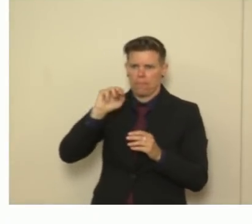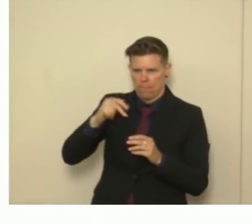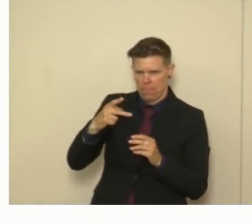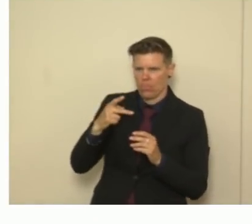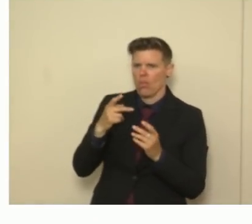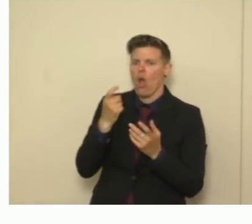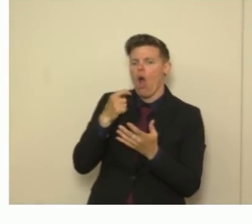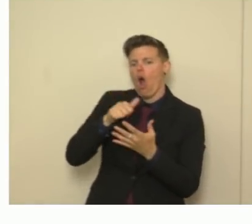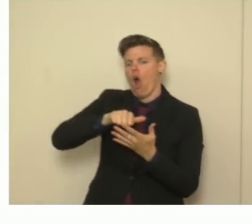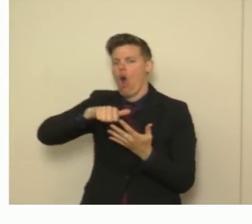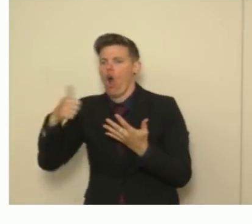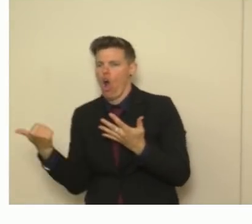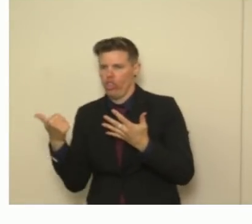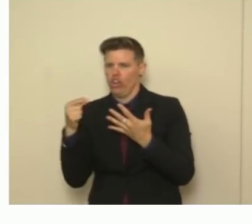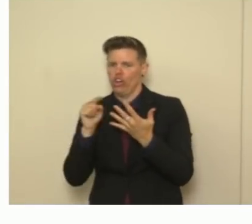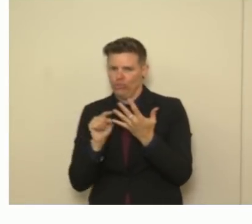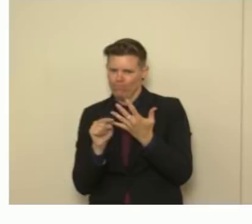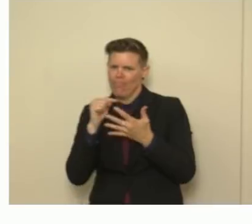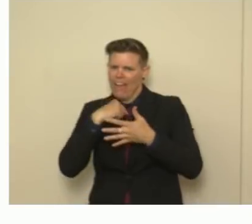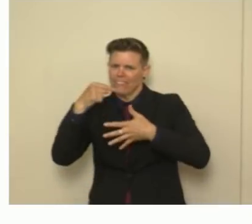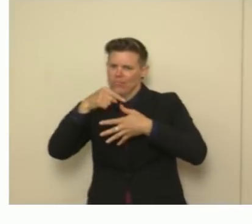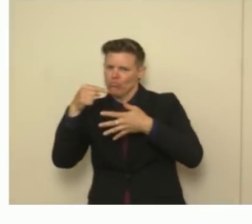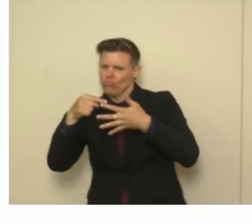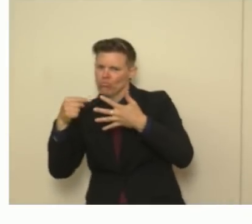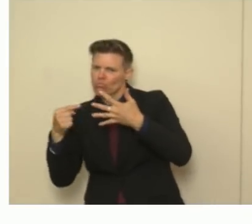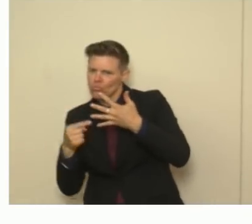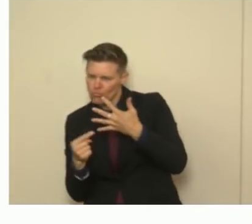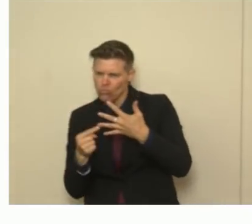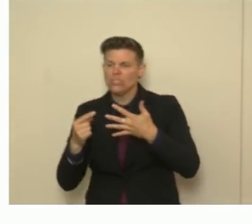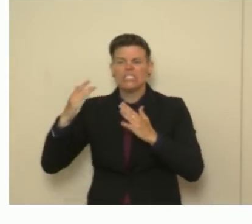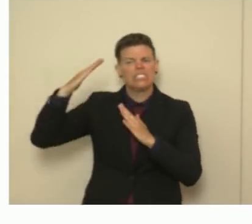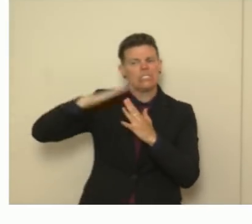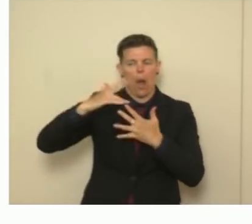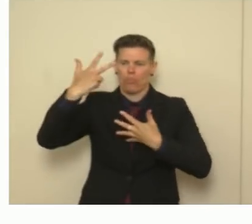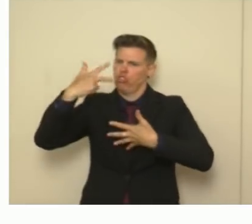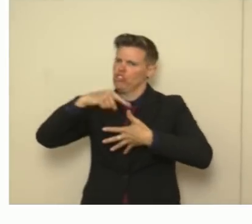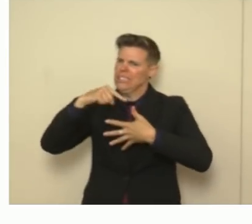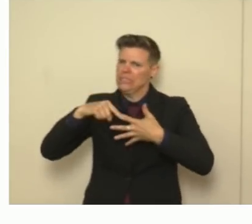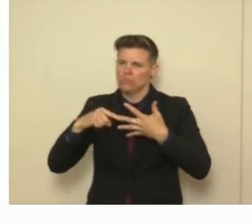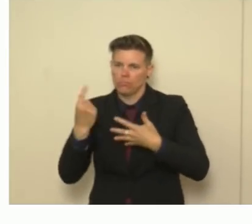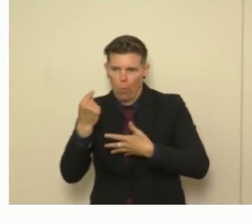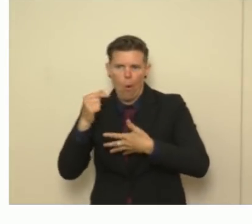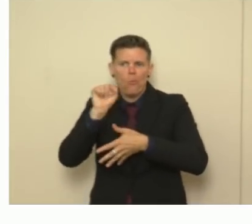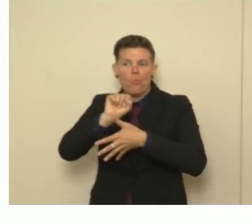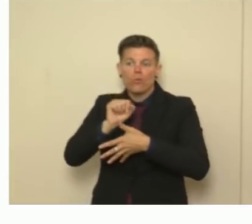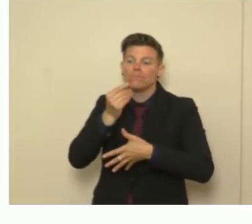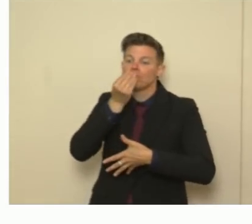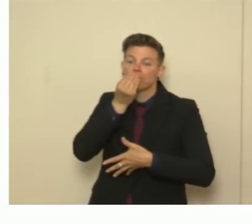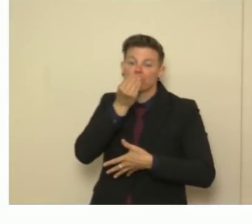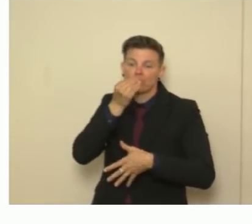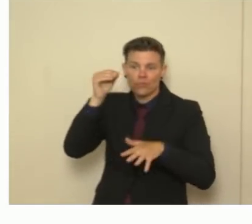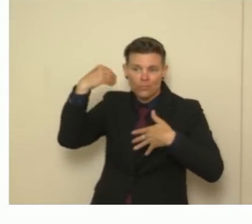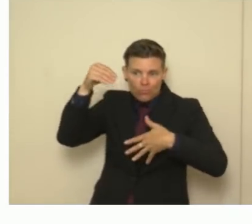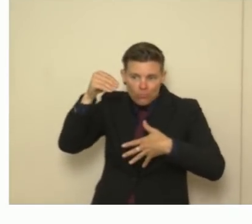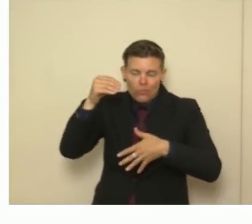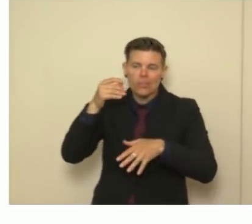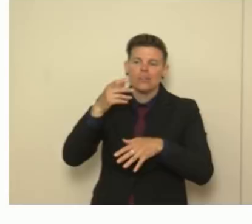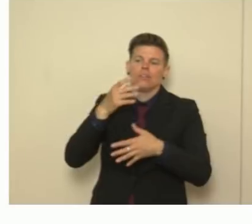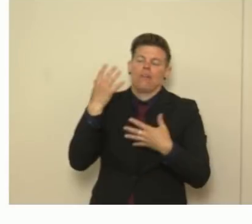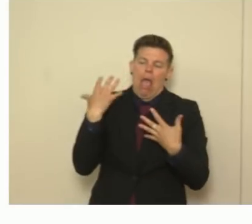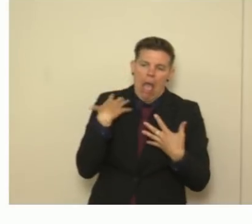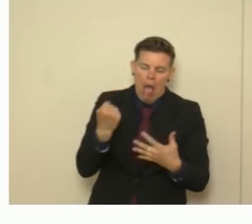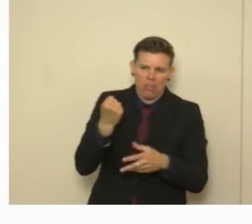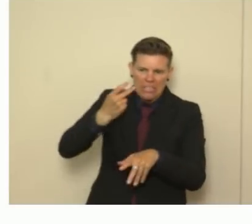smaller groups. But the top 3 right now are folks working in food industries, folks working in healthcare, where we traditionally